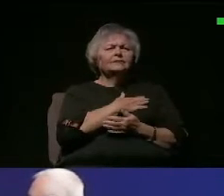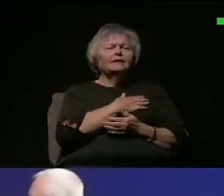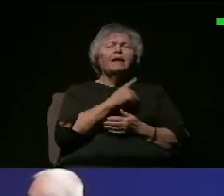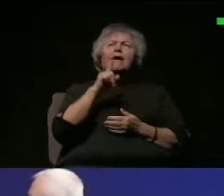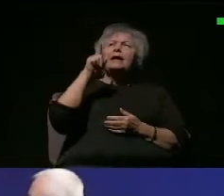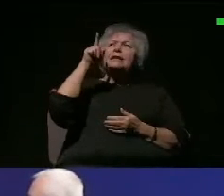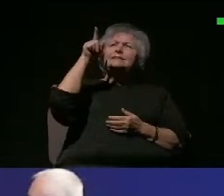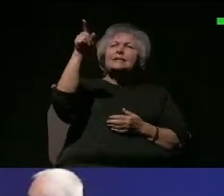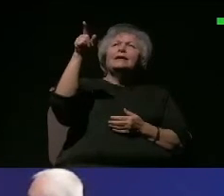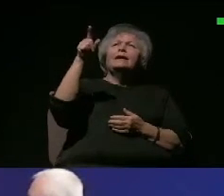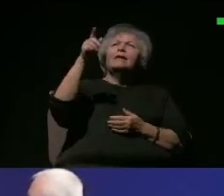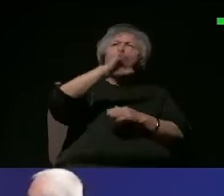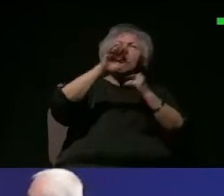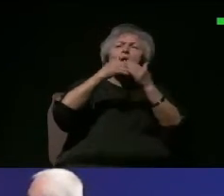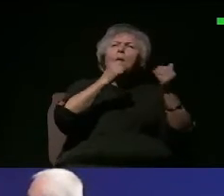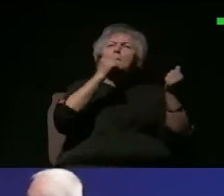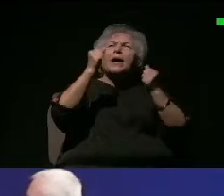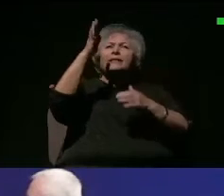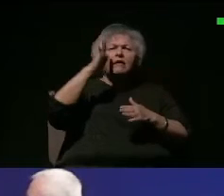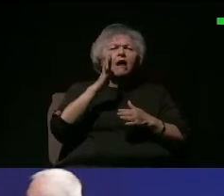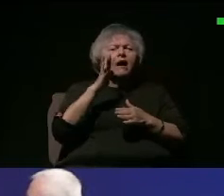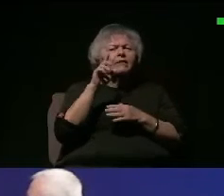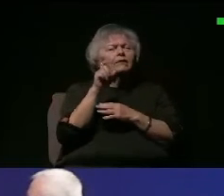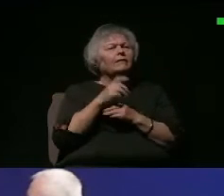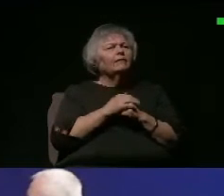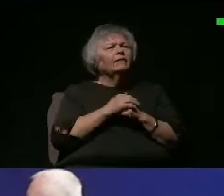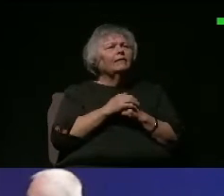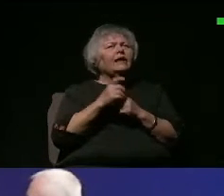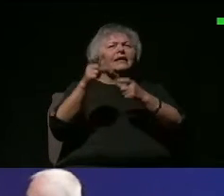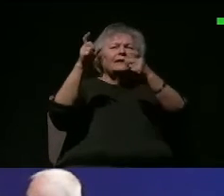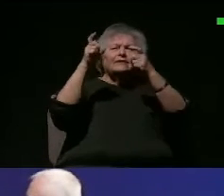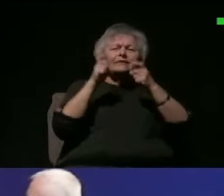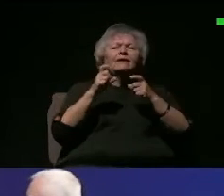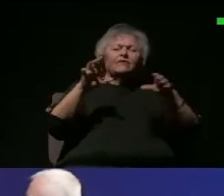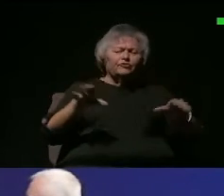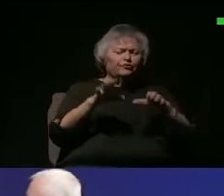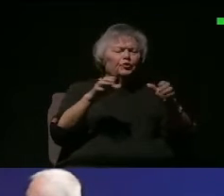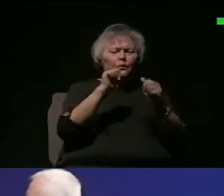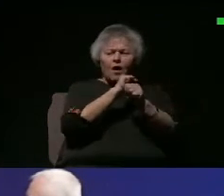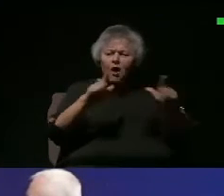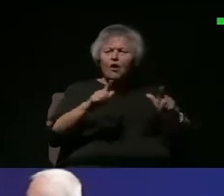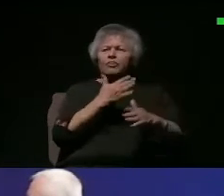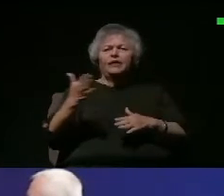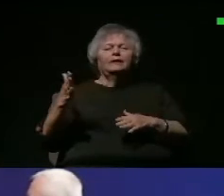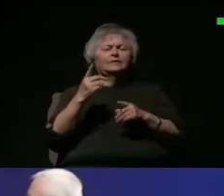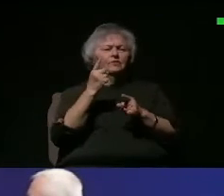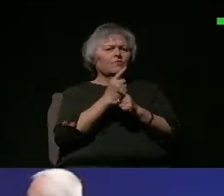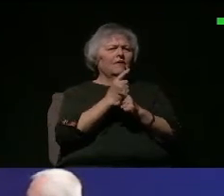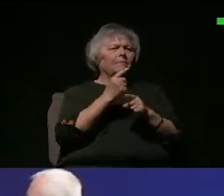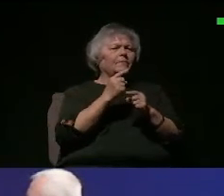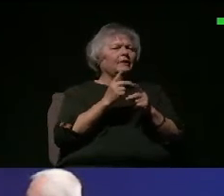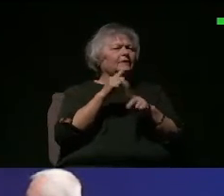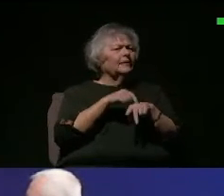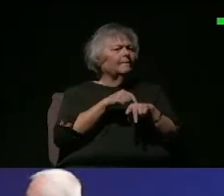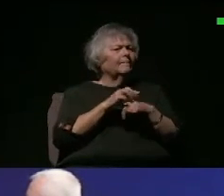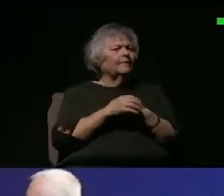he able to bring all things about to the right place? When we doubt the justice and the fairness of God, we need